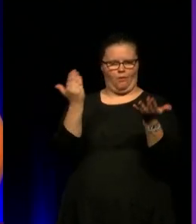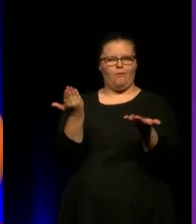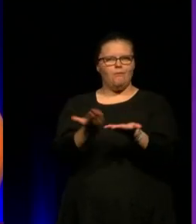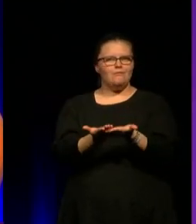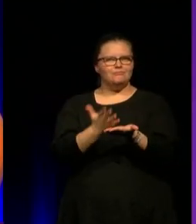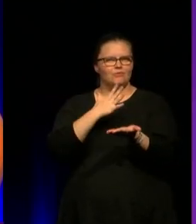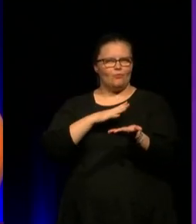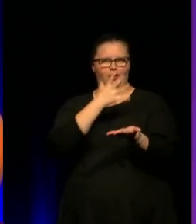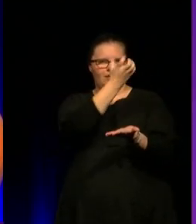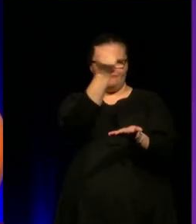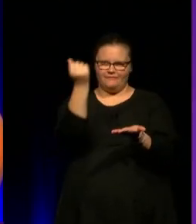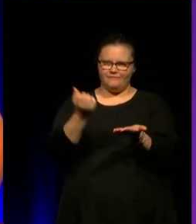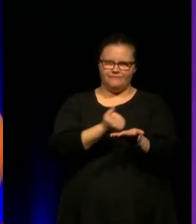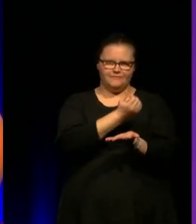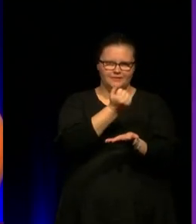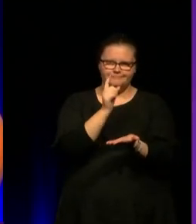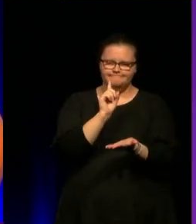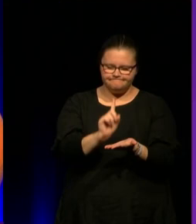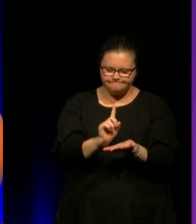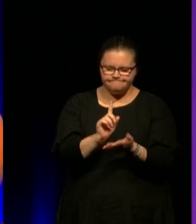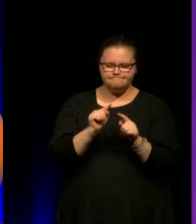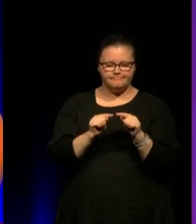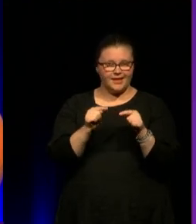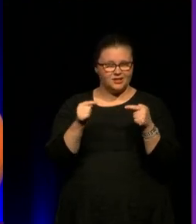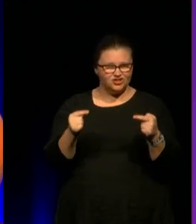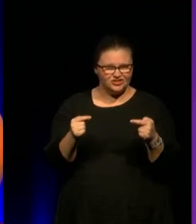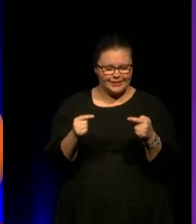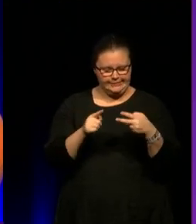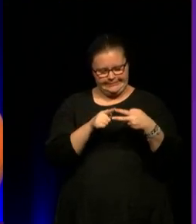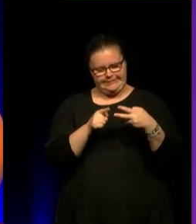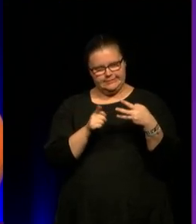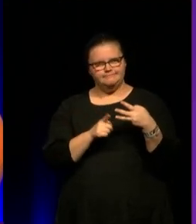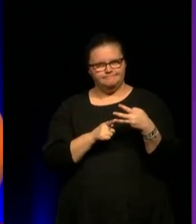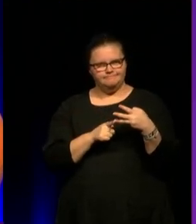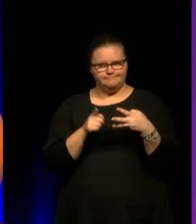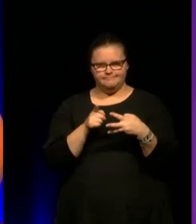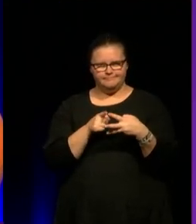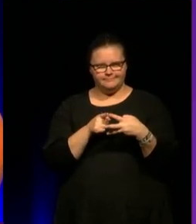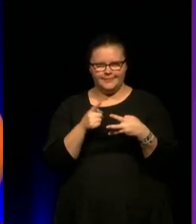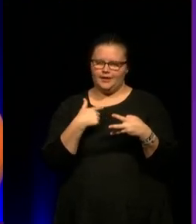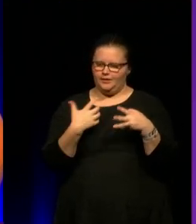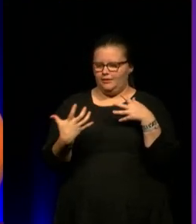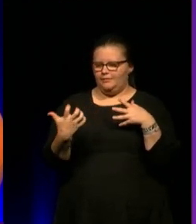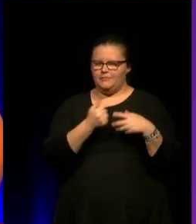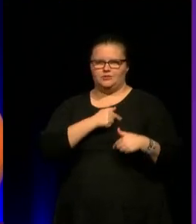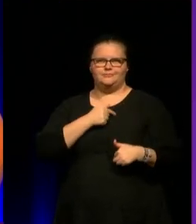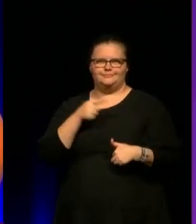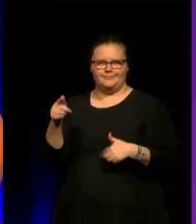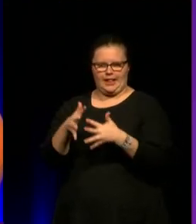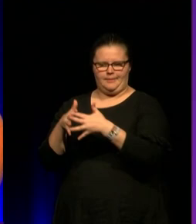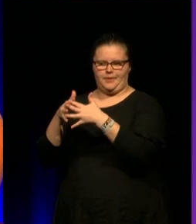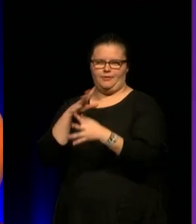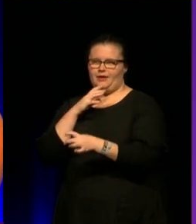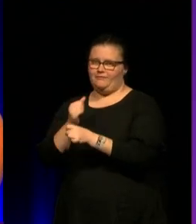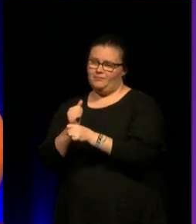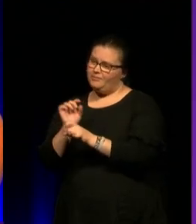developing countries. The challenges with that are kind of threefold. The first is the obligations we have to the US government, who themselves may